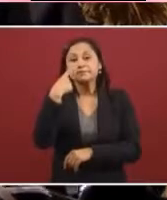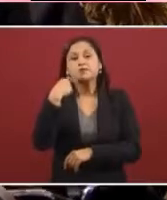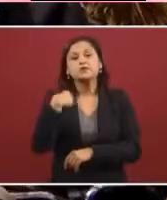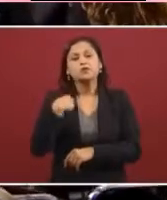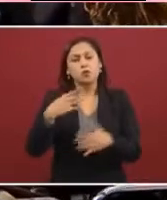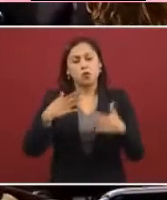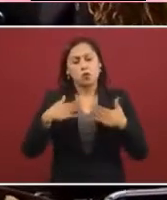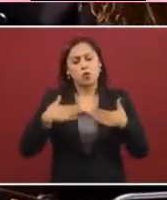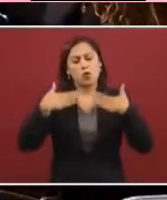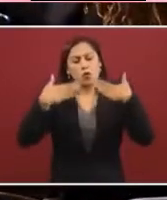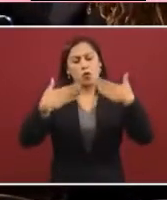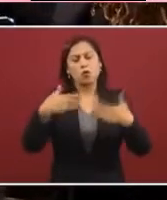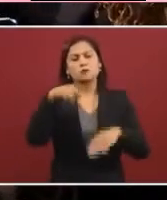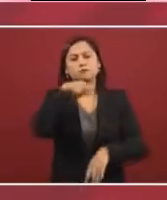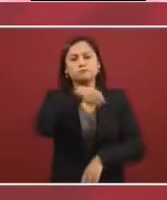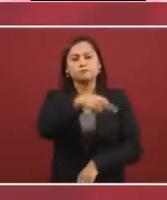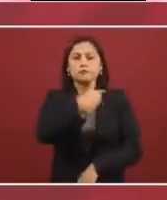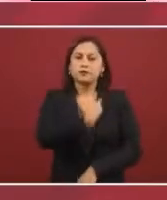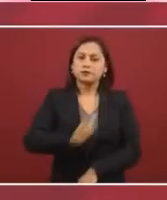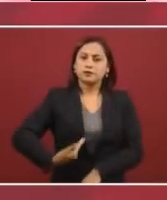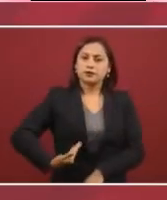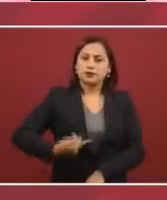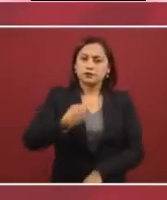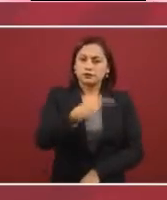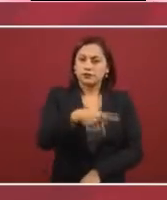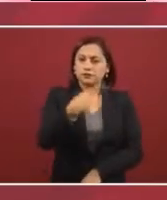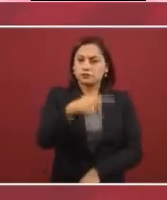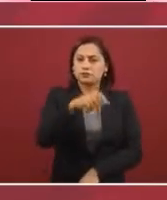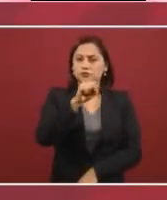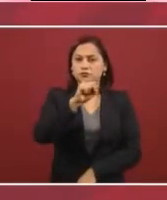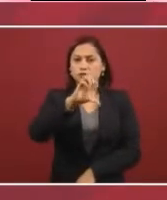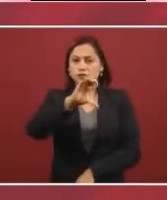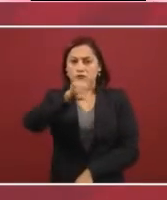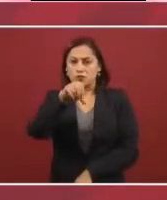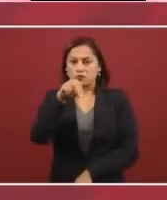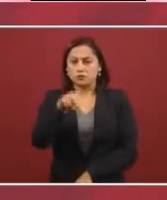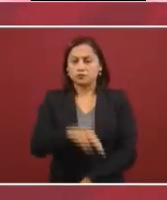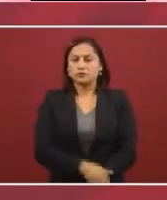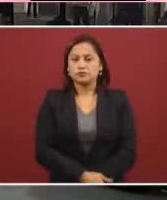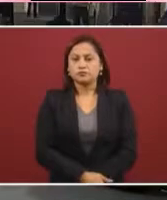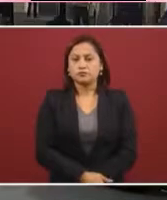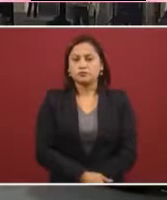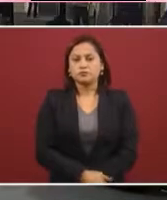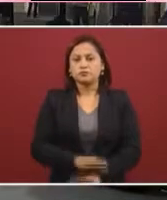that I have faith in that president of the judicial, of the Supreme